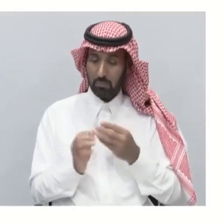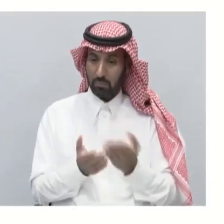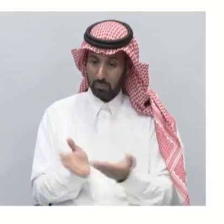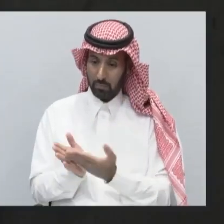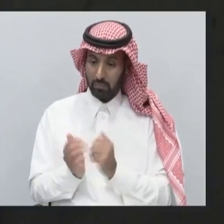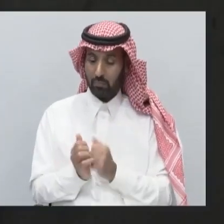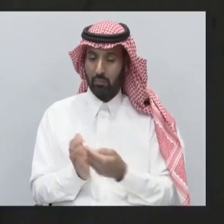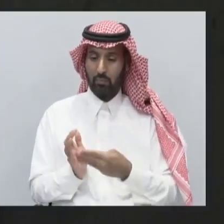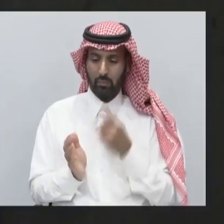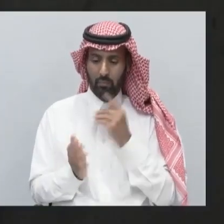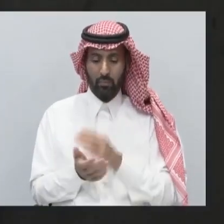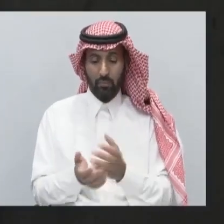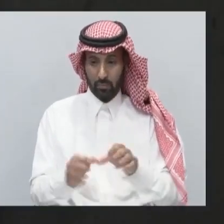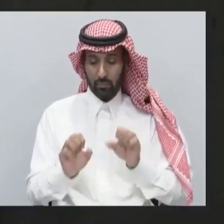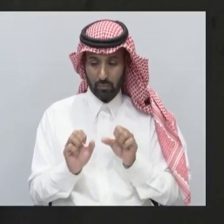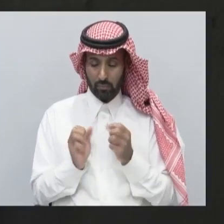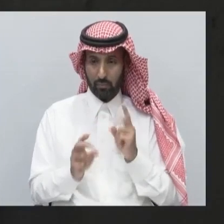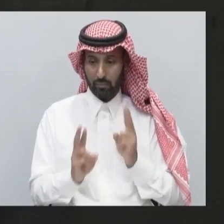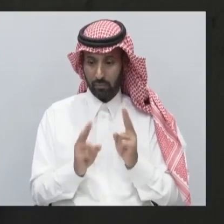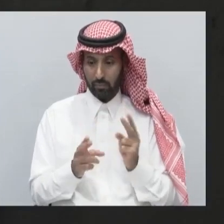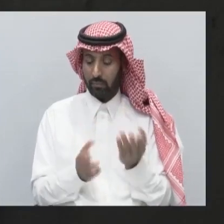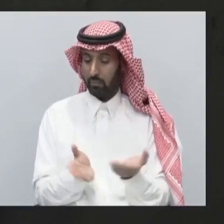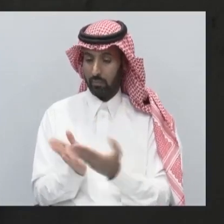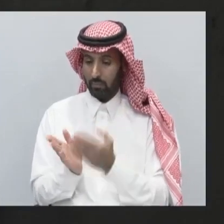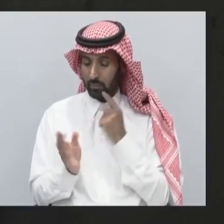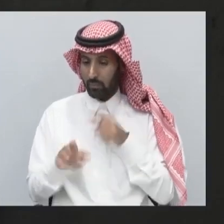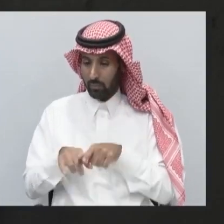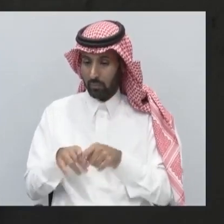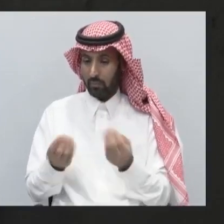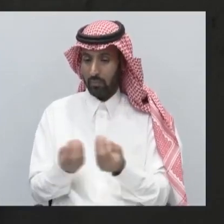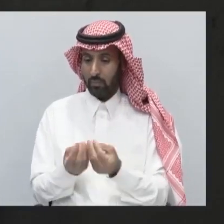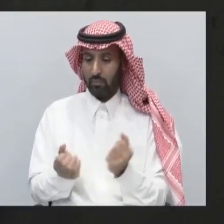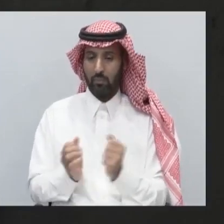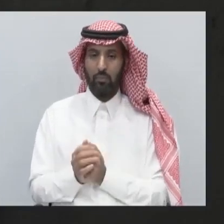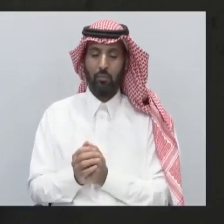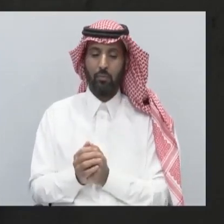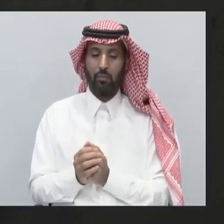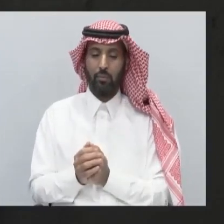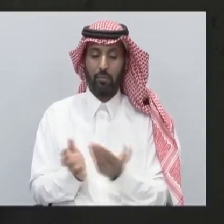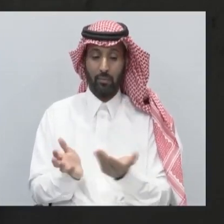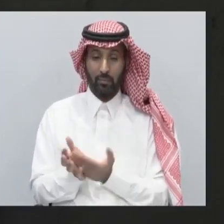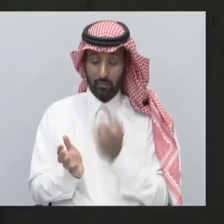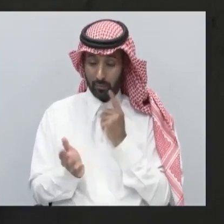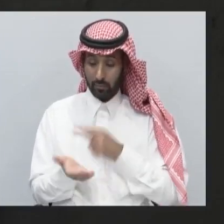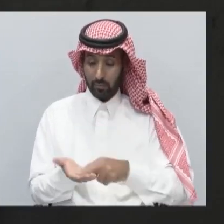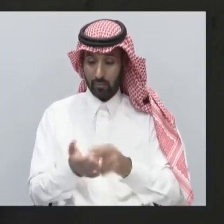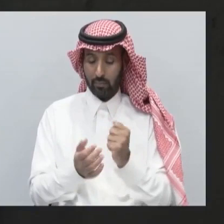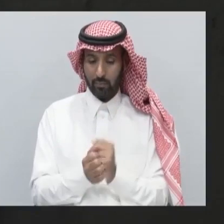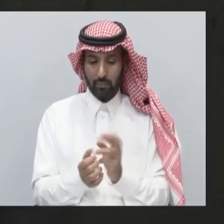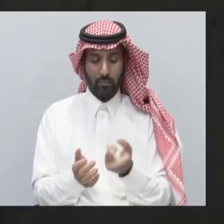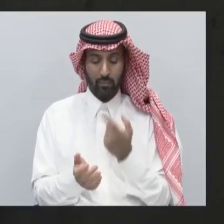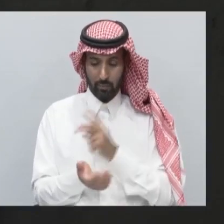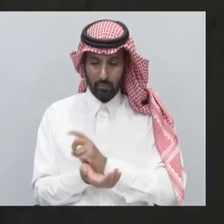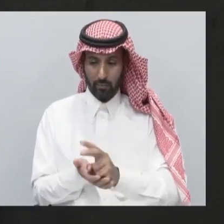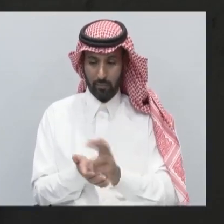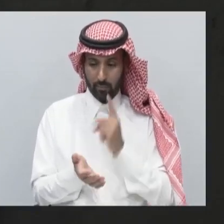invitation. I am throwing a graduation party and I want my friends to come. I am sending them an